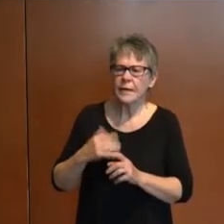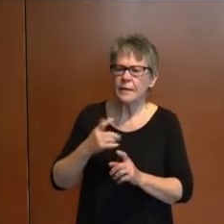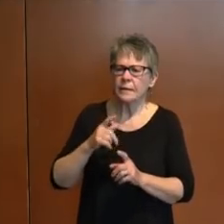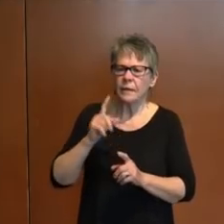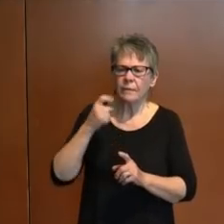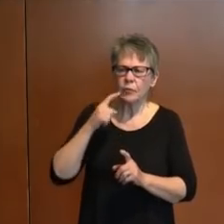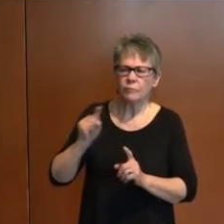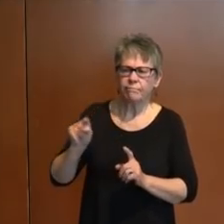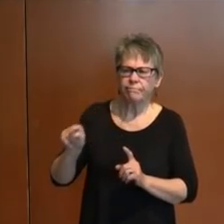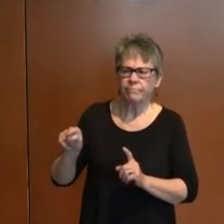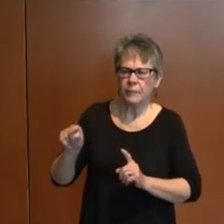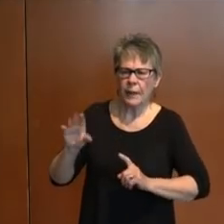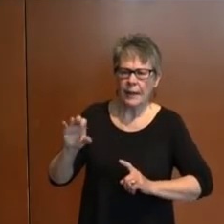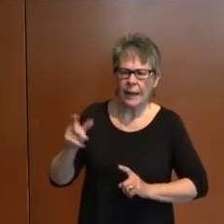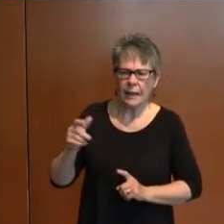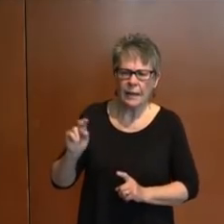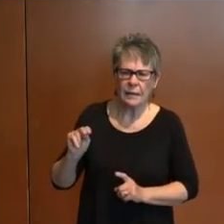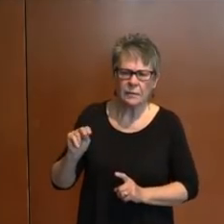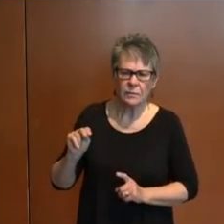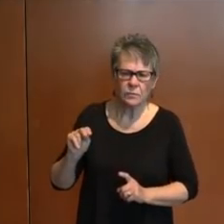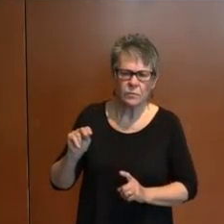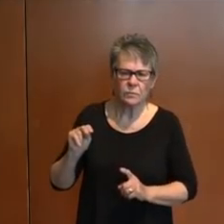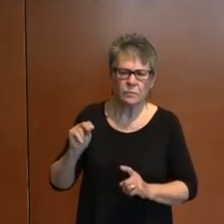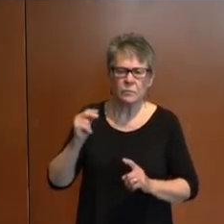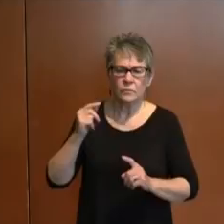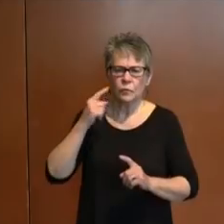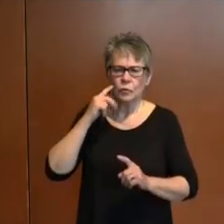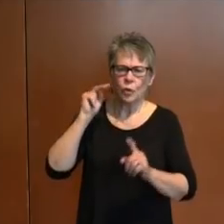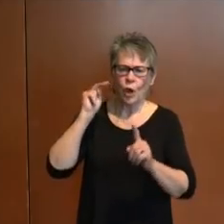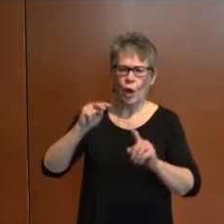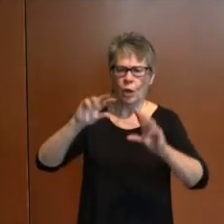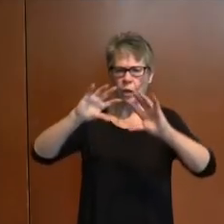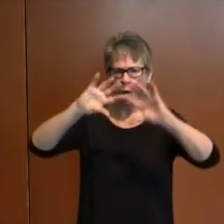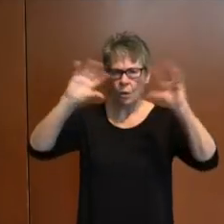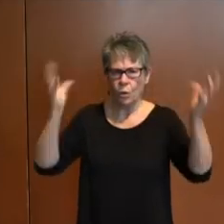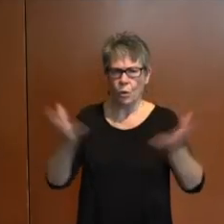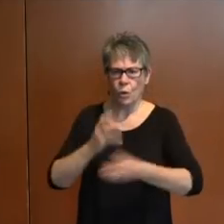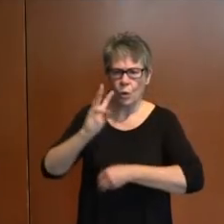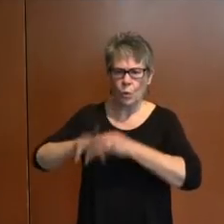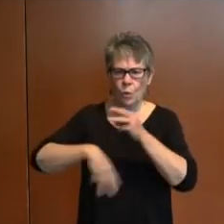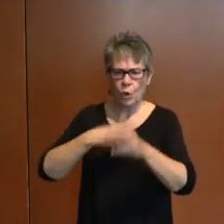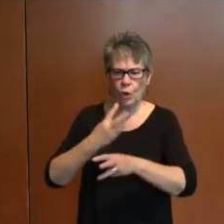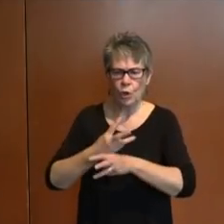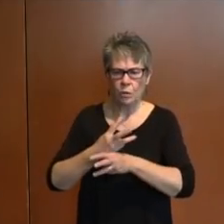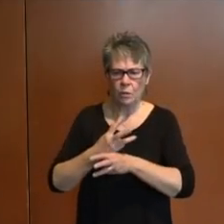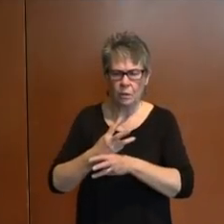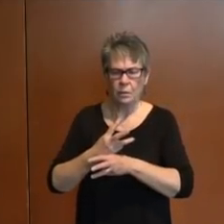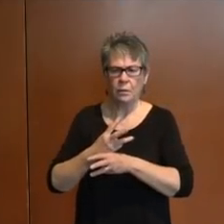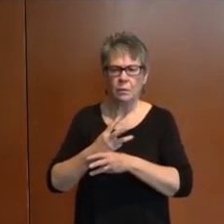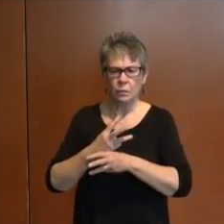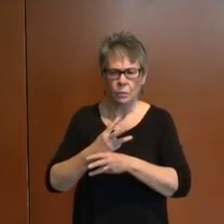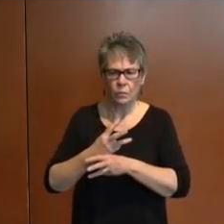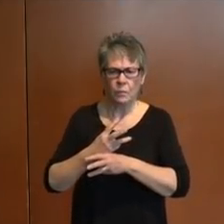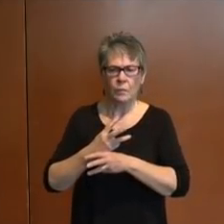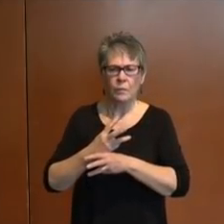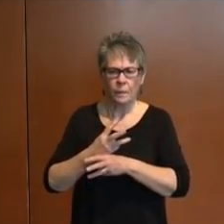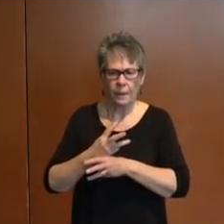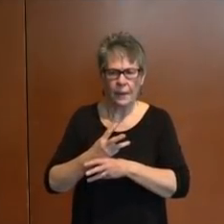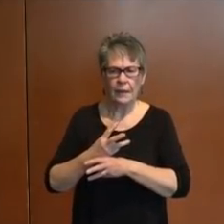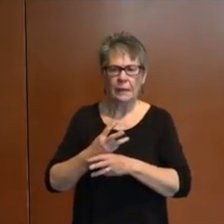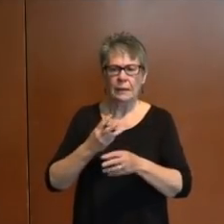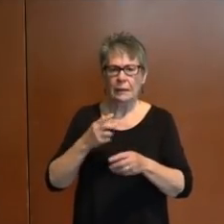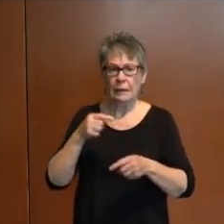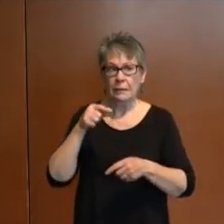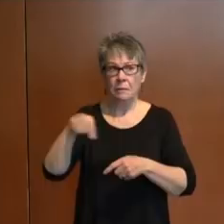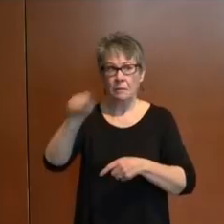raw materials of the actual material that you give your specimen and get it processed with, the constraining factor, I